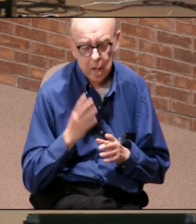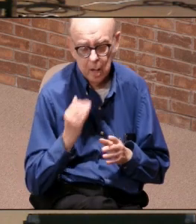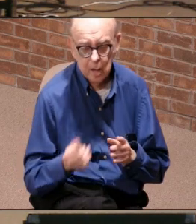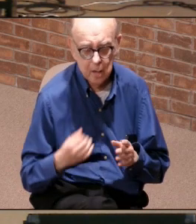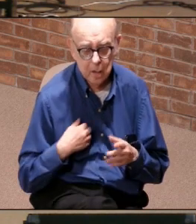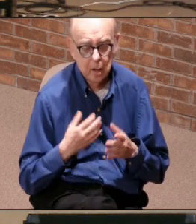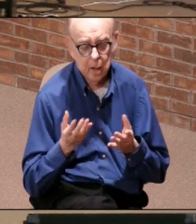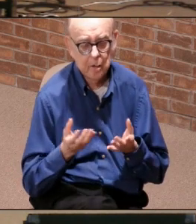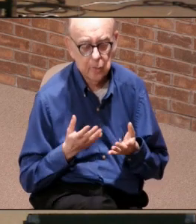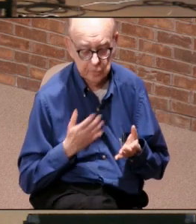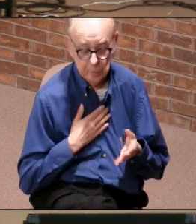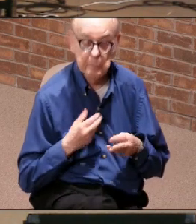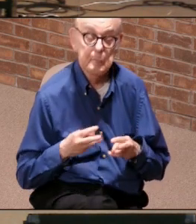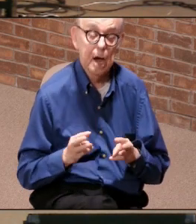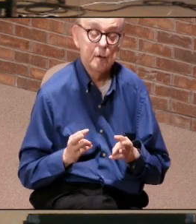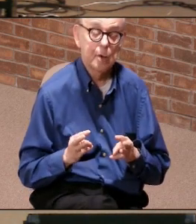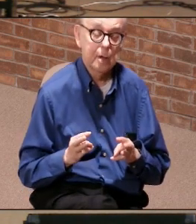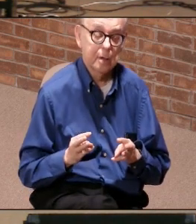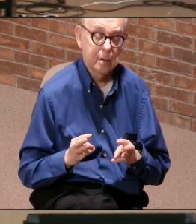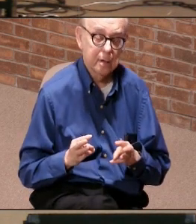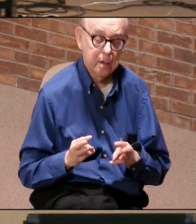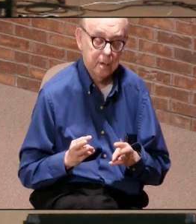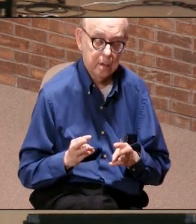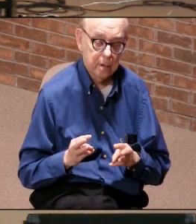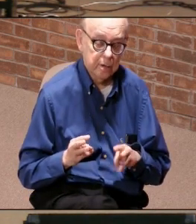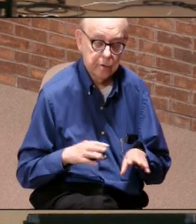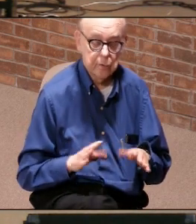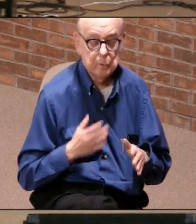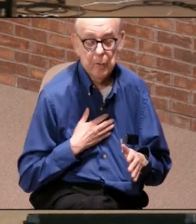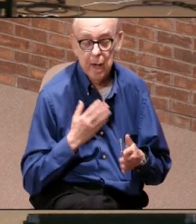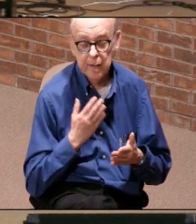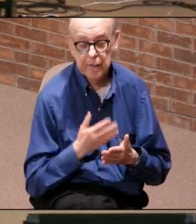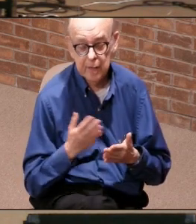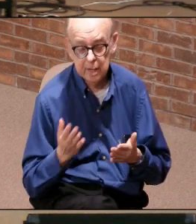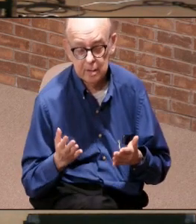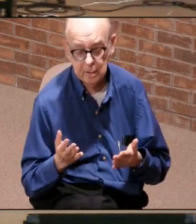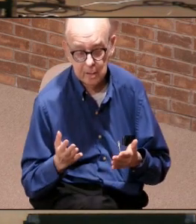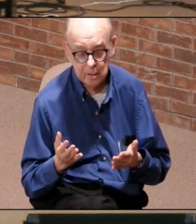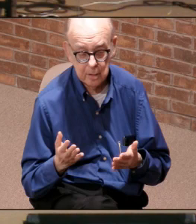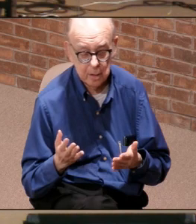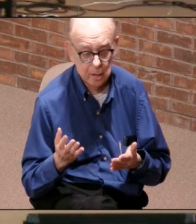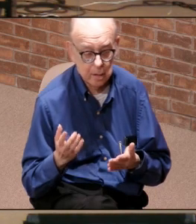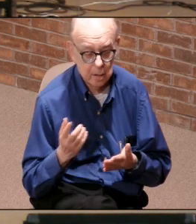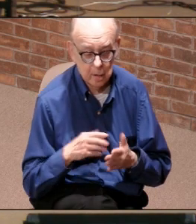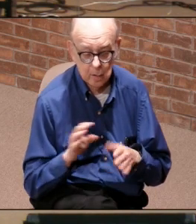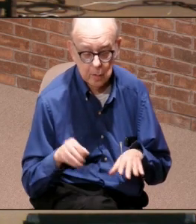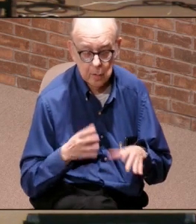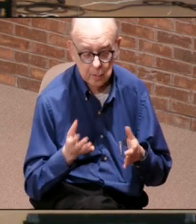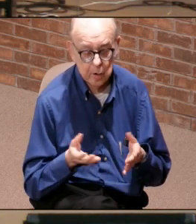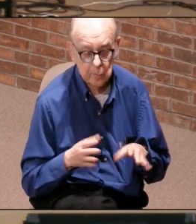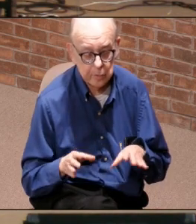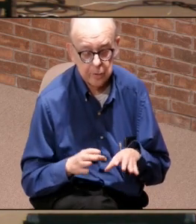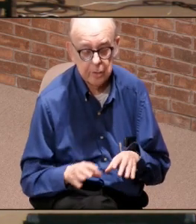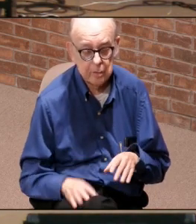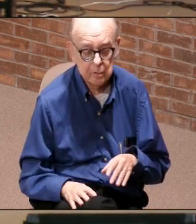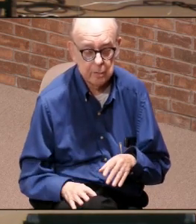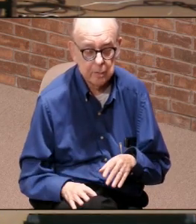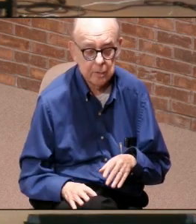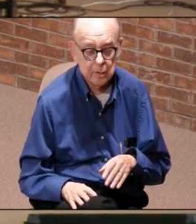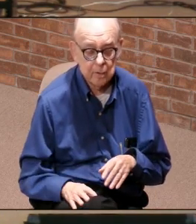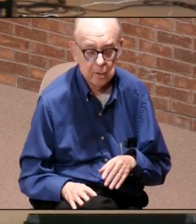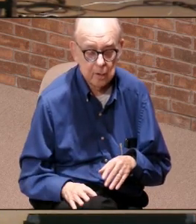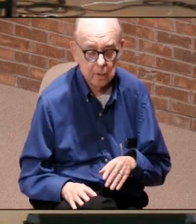because I want to do it my way and do my thing and whatever I want to do.